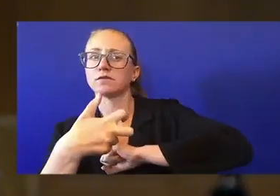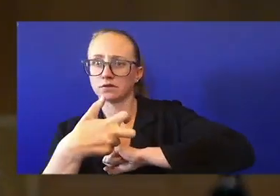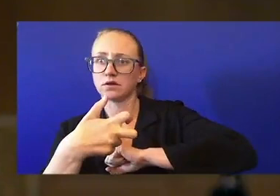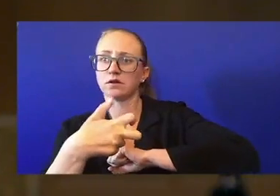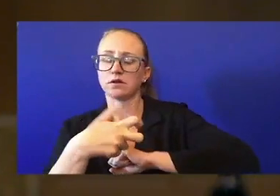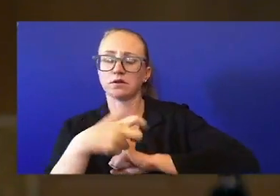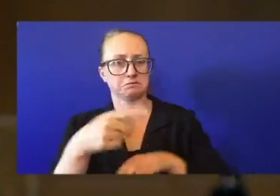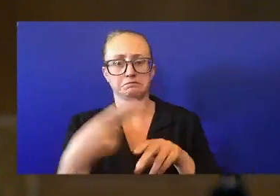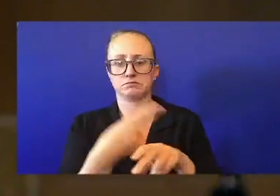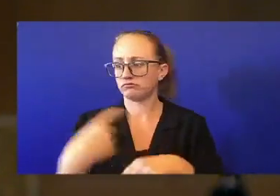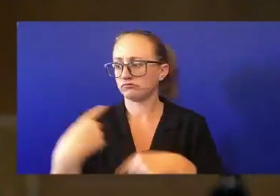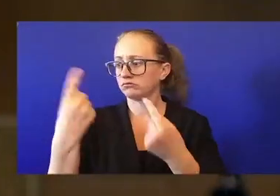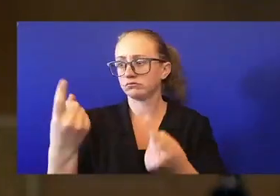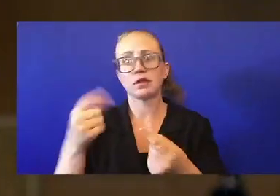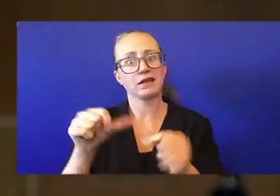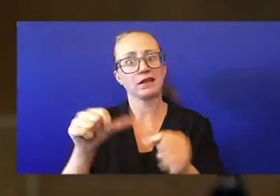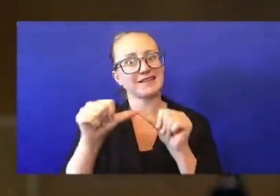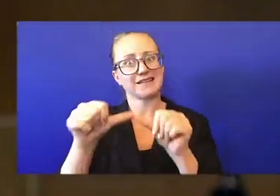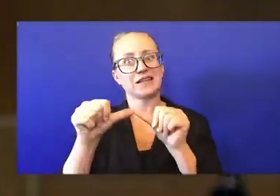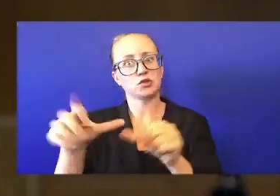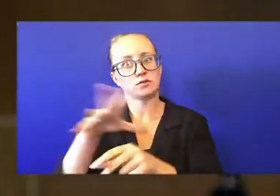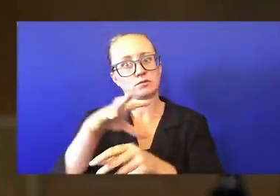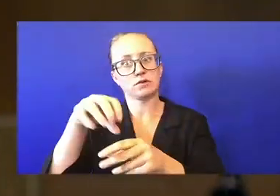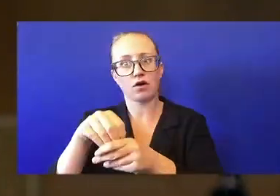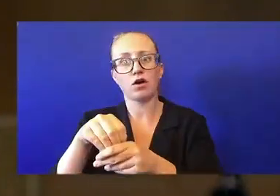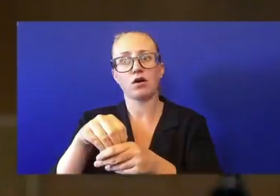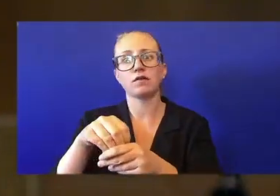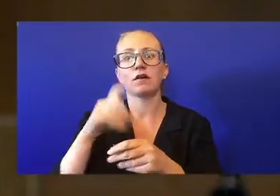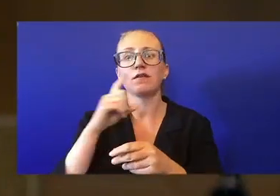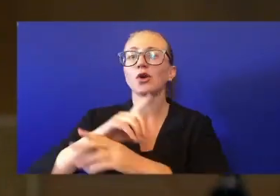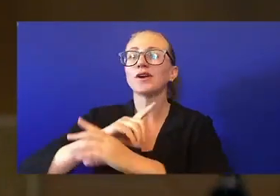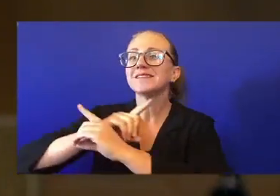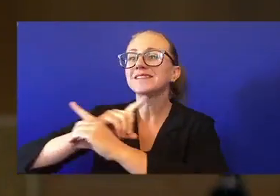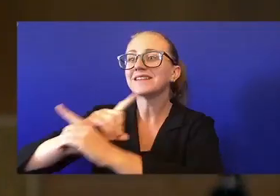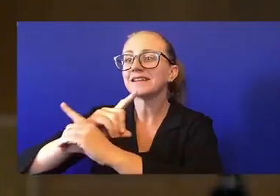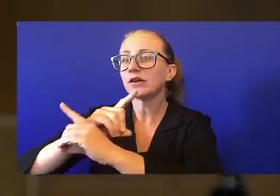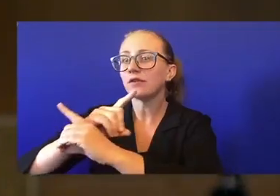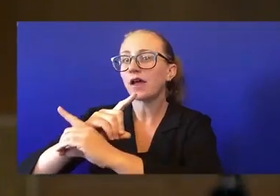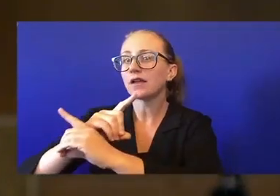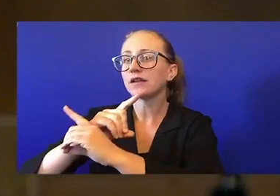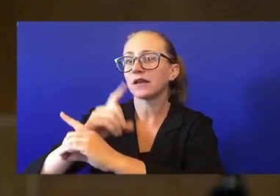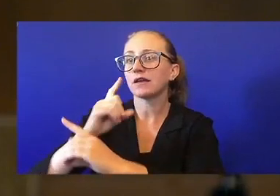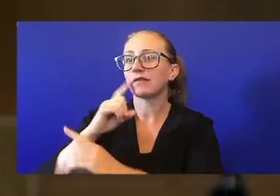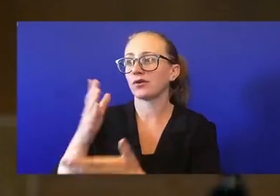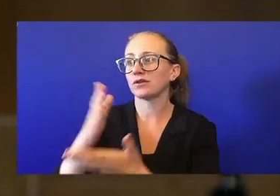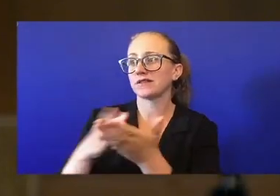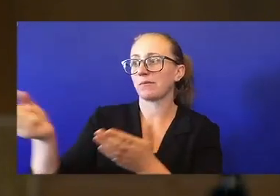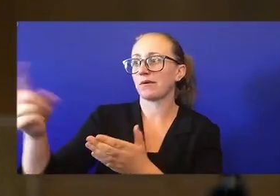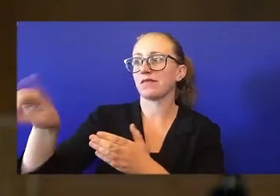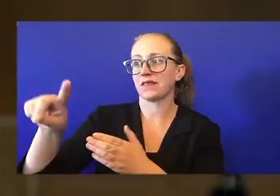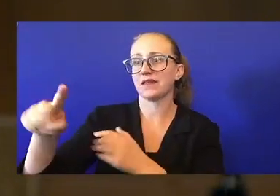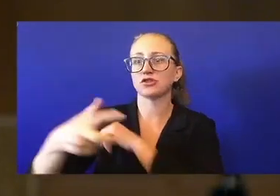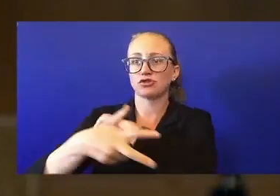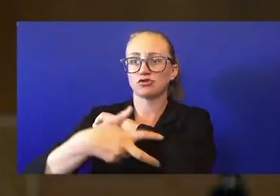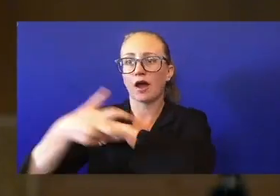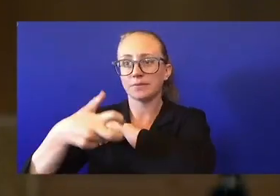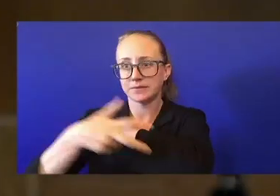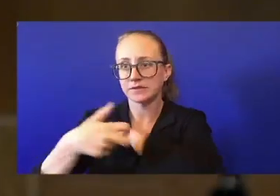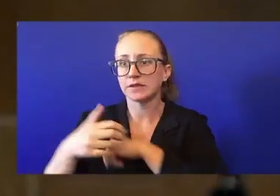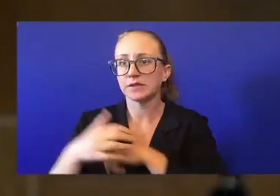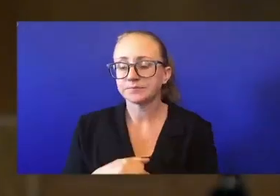continues to be a major factor in terms of defending against some of these attacks. And in terms